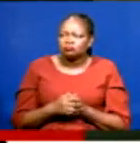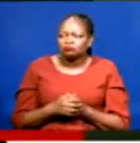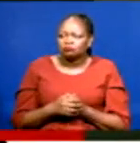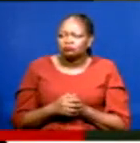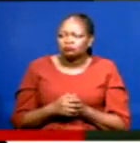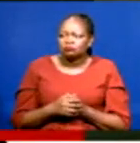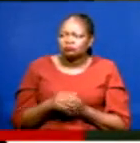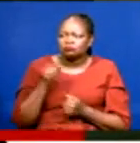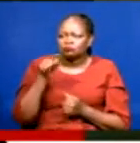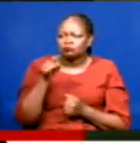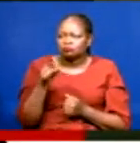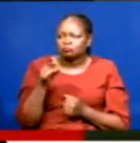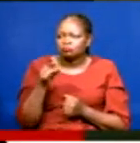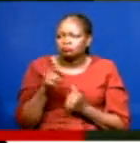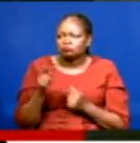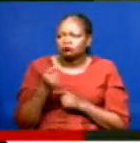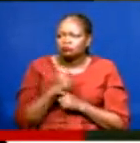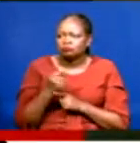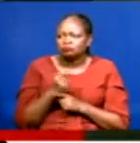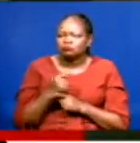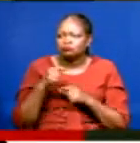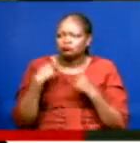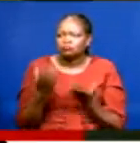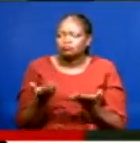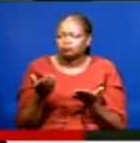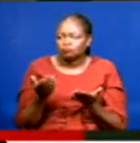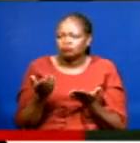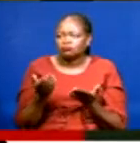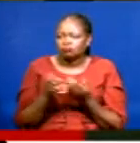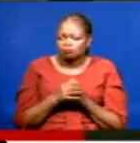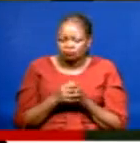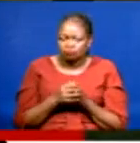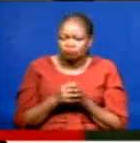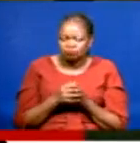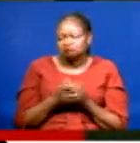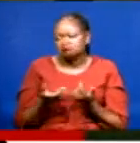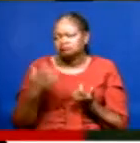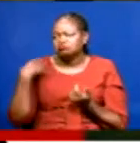of this particular, their training and how geared are they for the championship in our subsequent